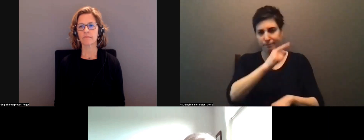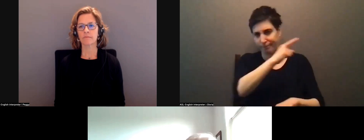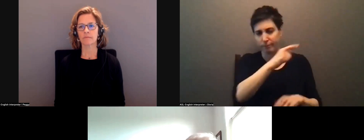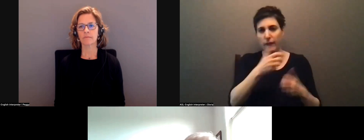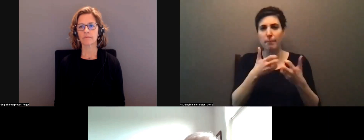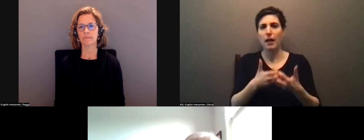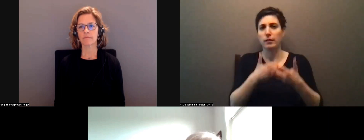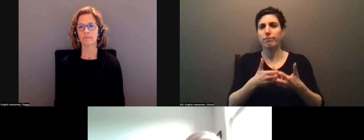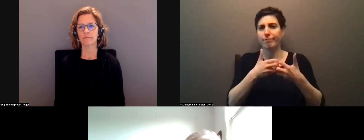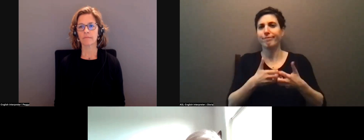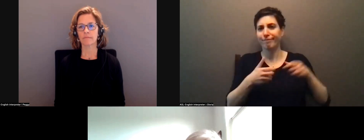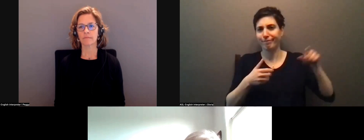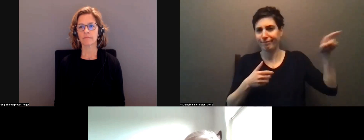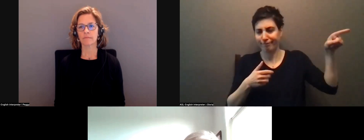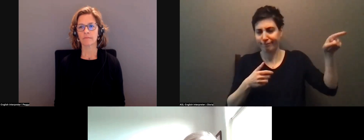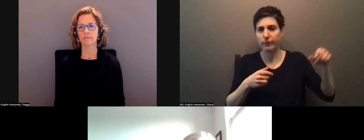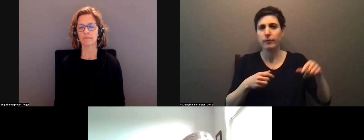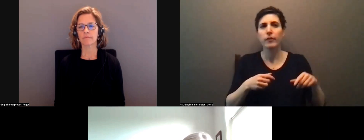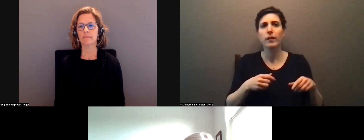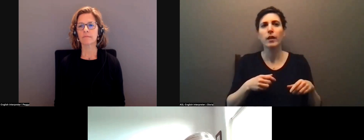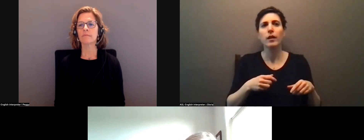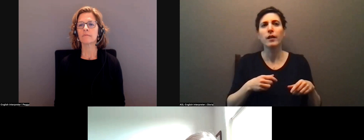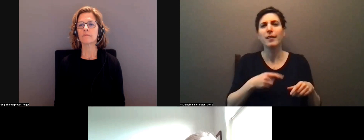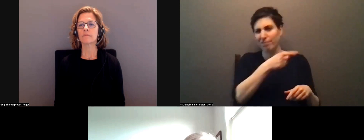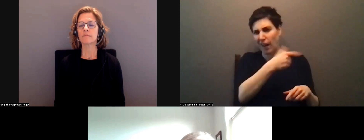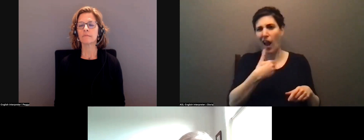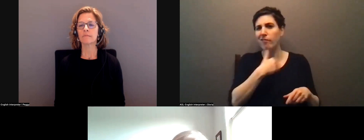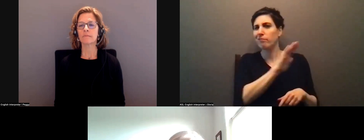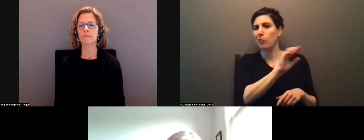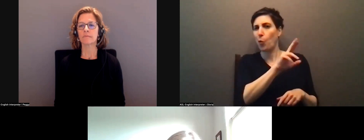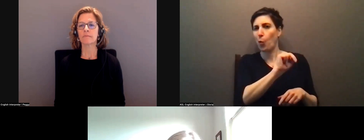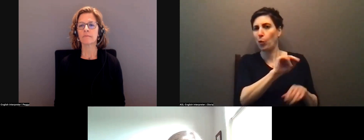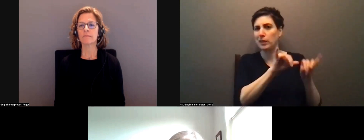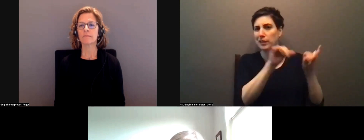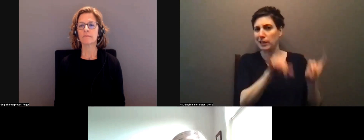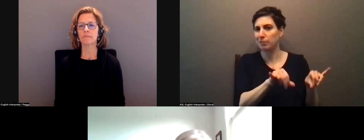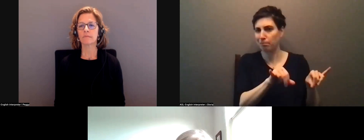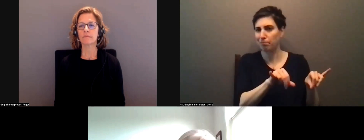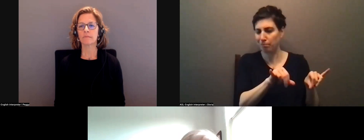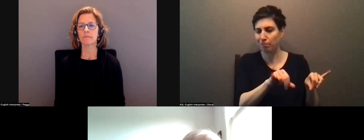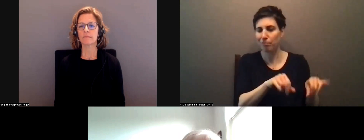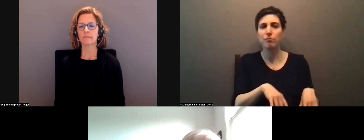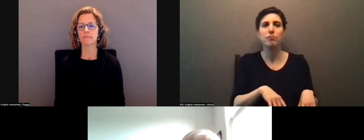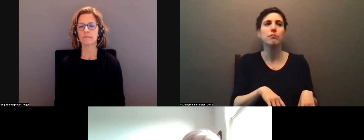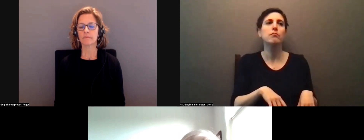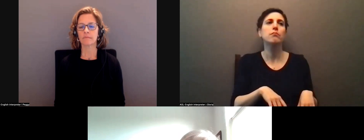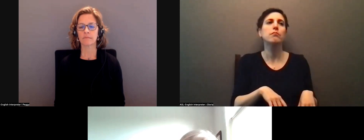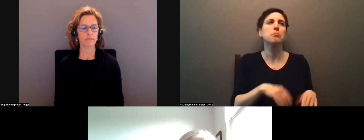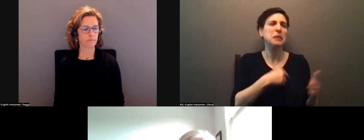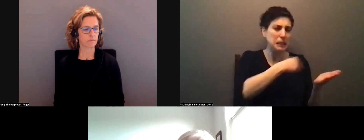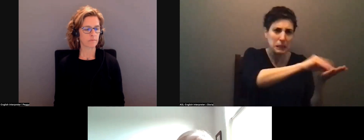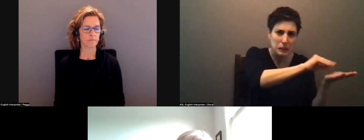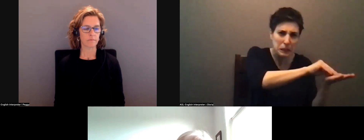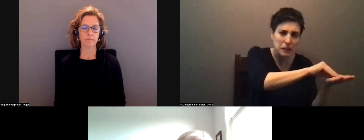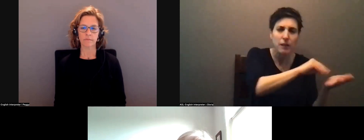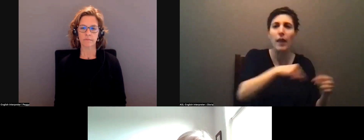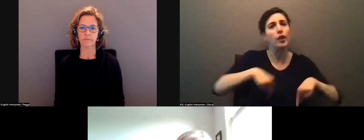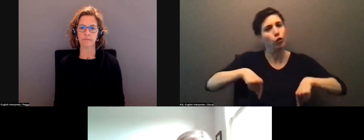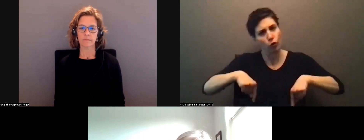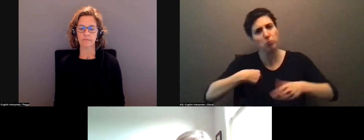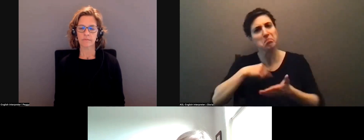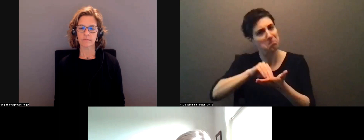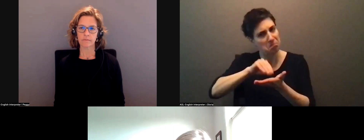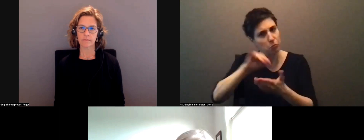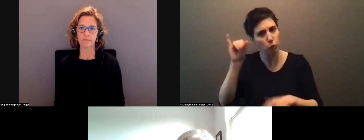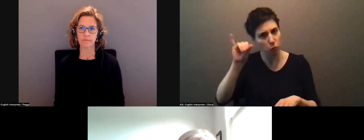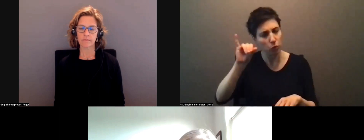learned in 3 different systems in that area, and then 2 in this part of my life, is